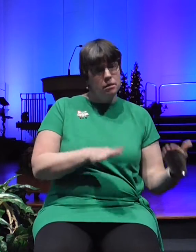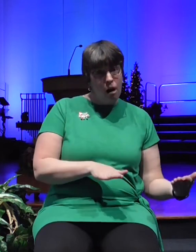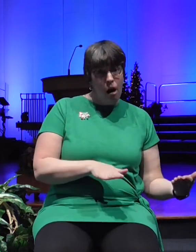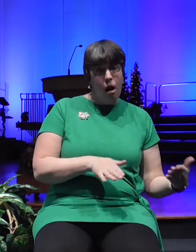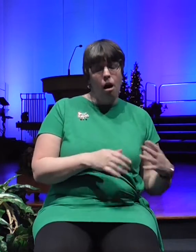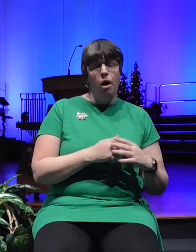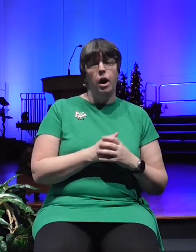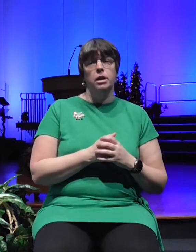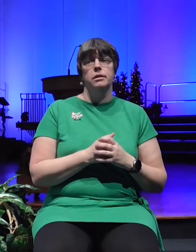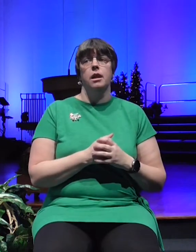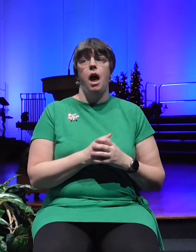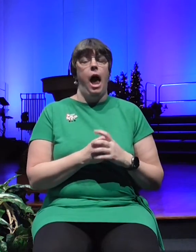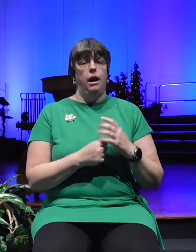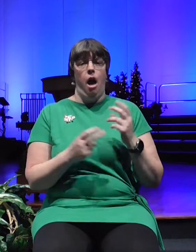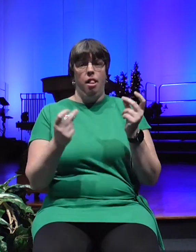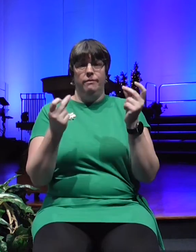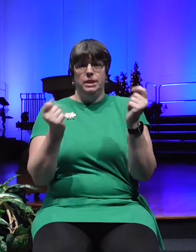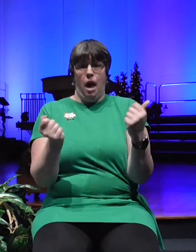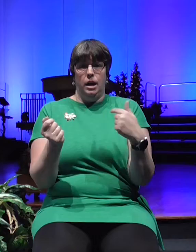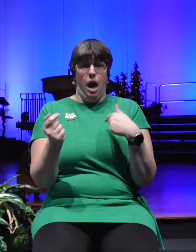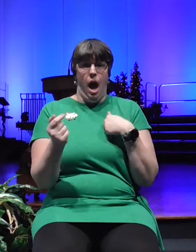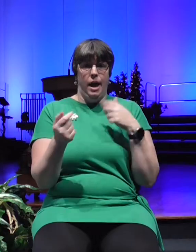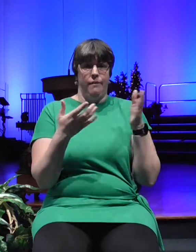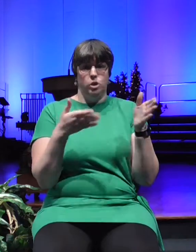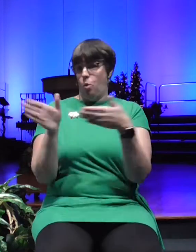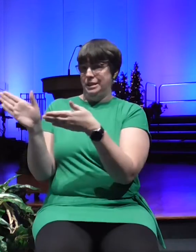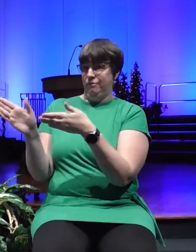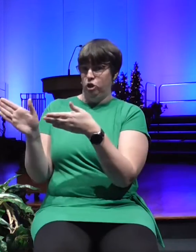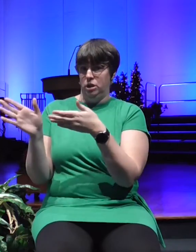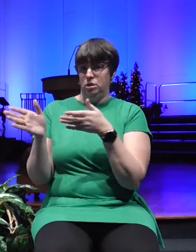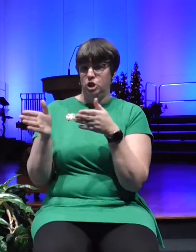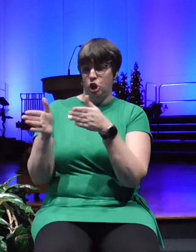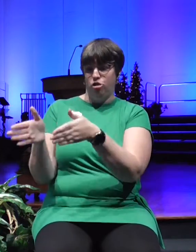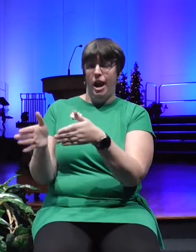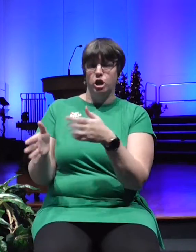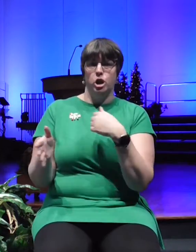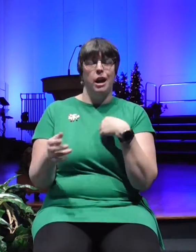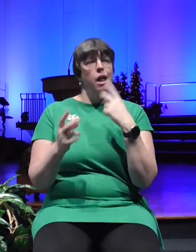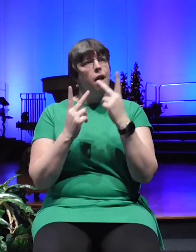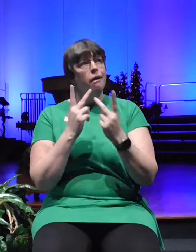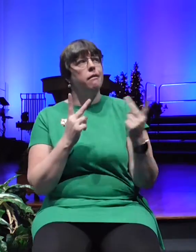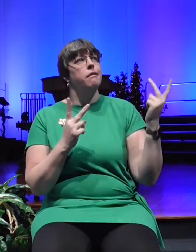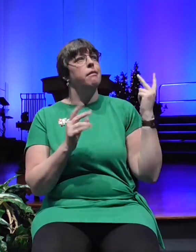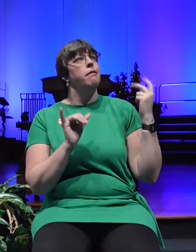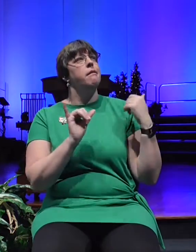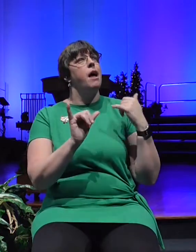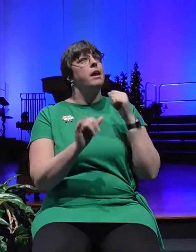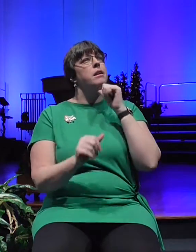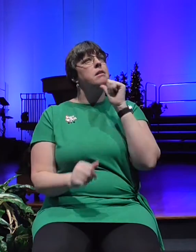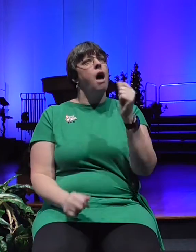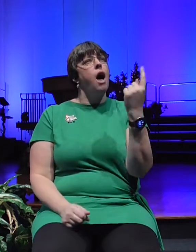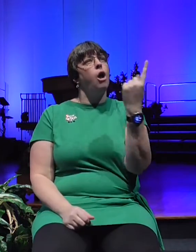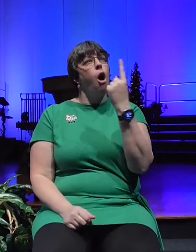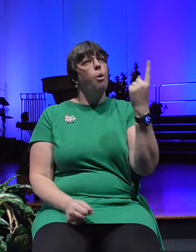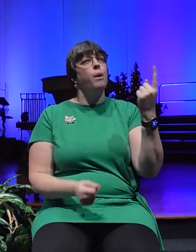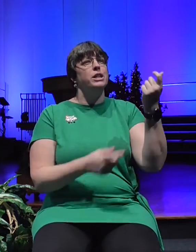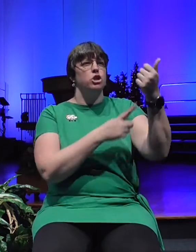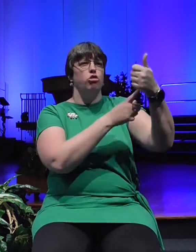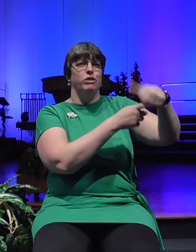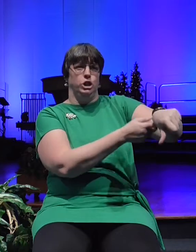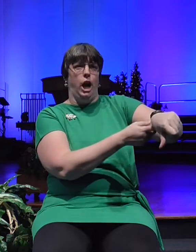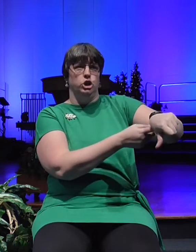different direction. And I look back onto a meme I saw recently. It said, it's not always rejection, it's